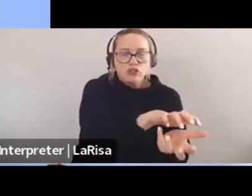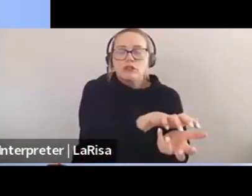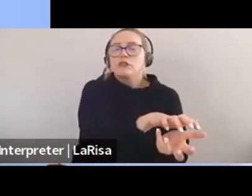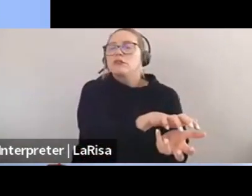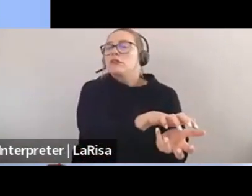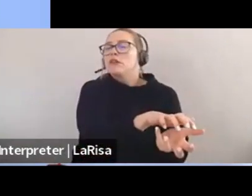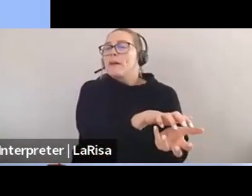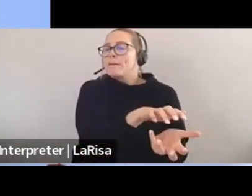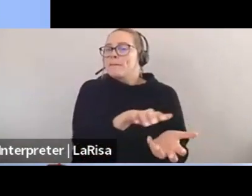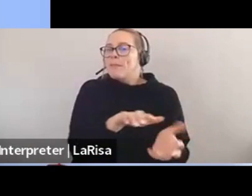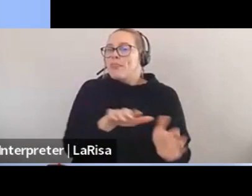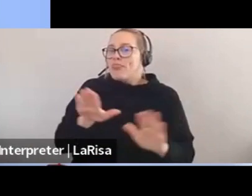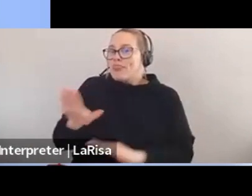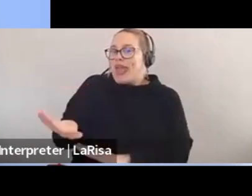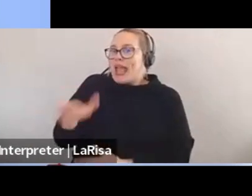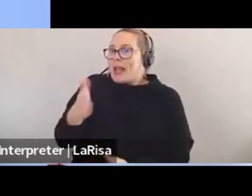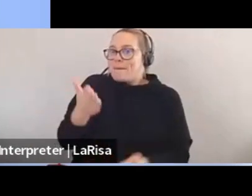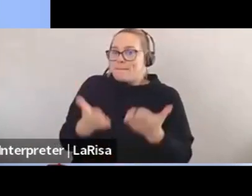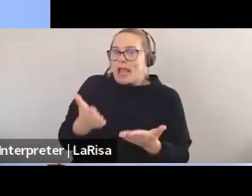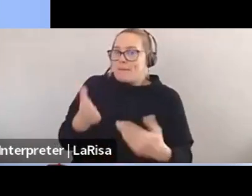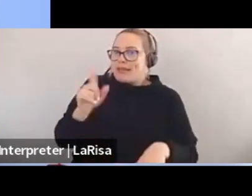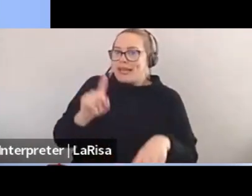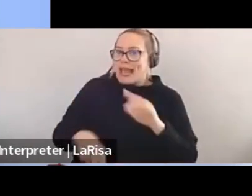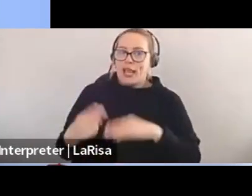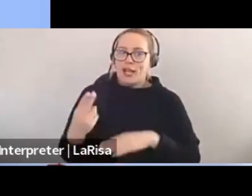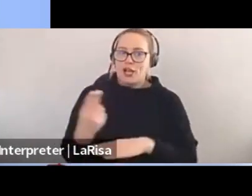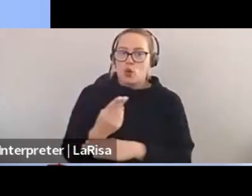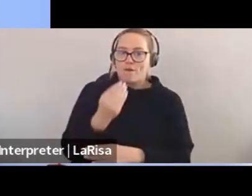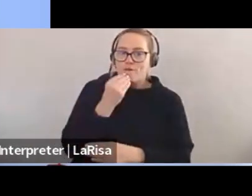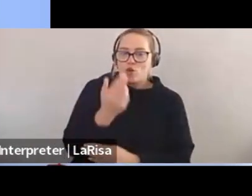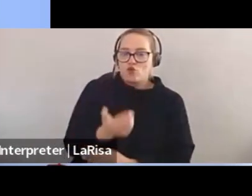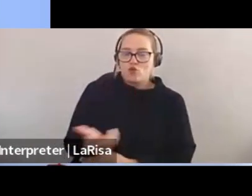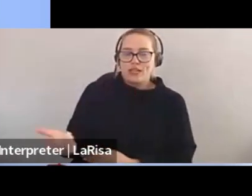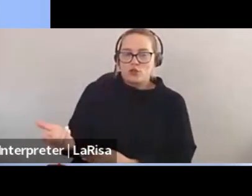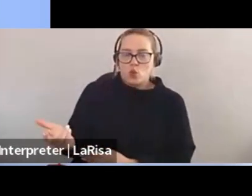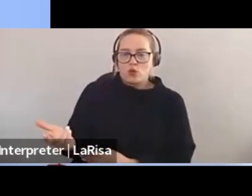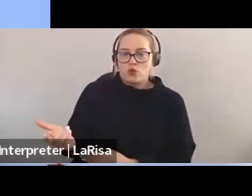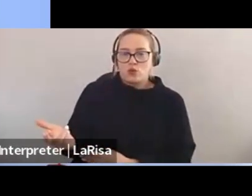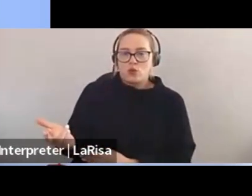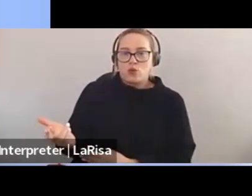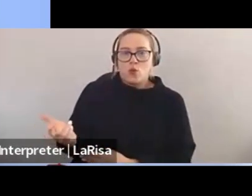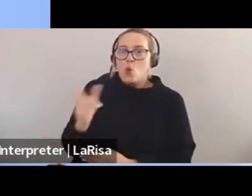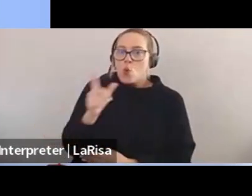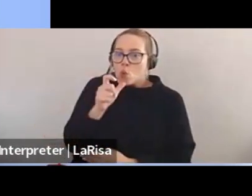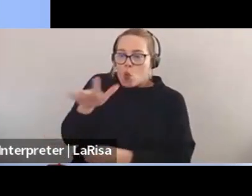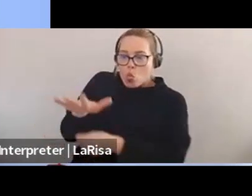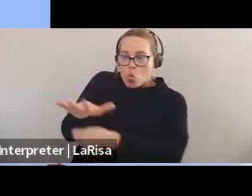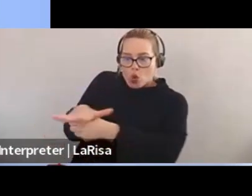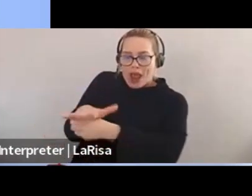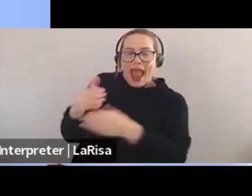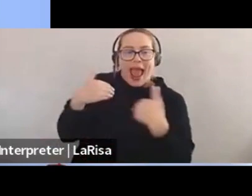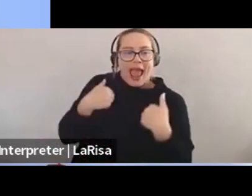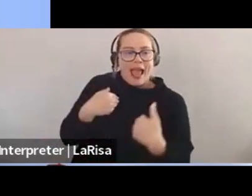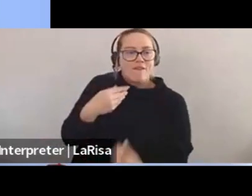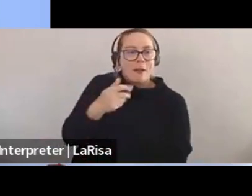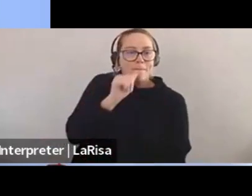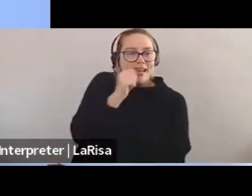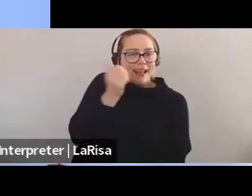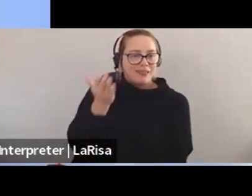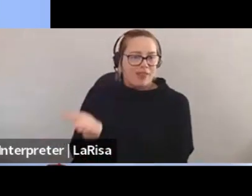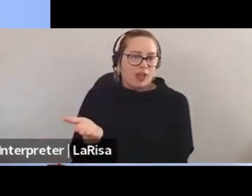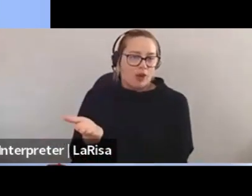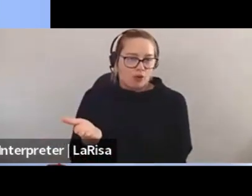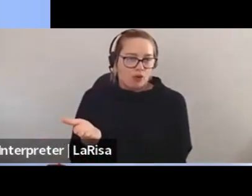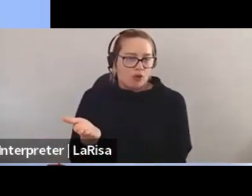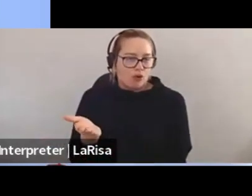about cross-contamination, they may not be able to utilize a food resource that has peanuts or